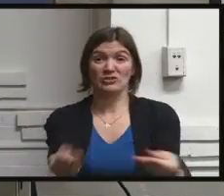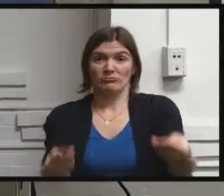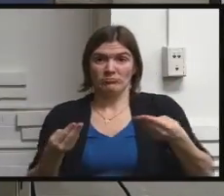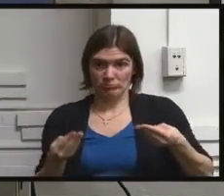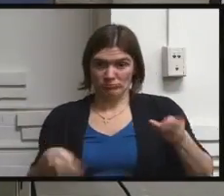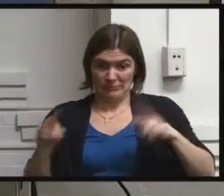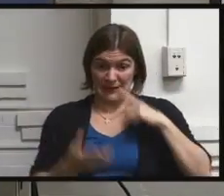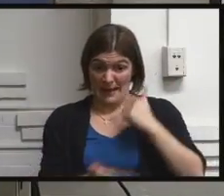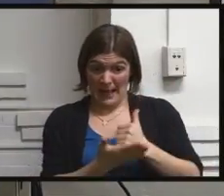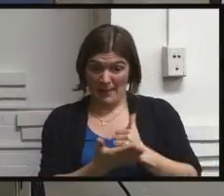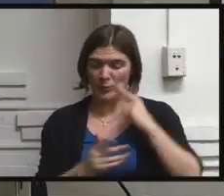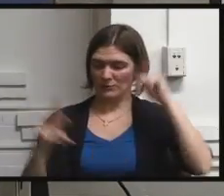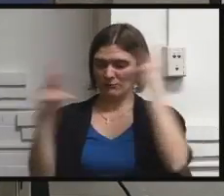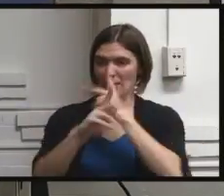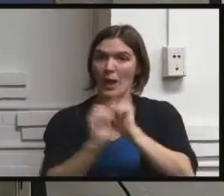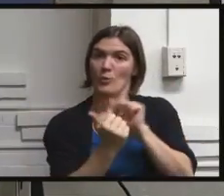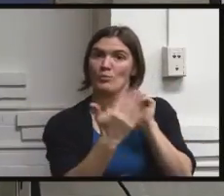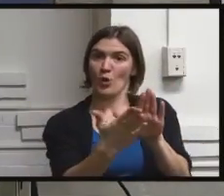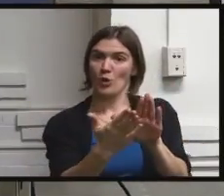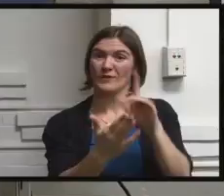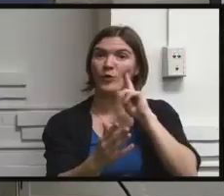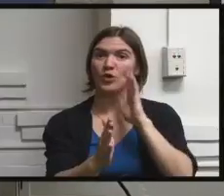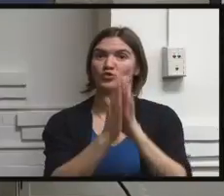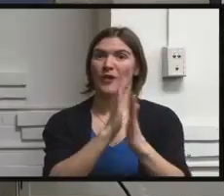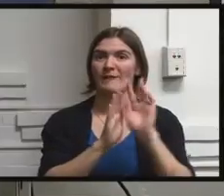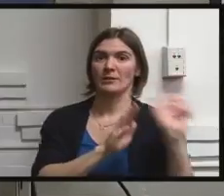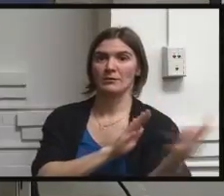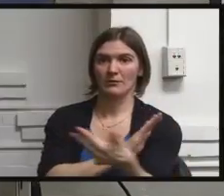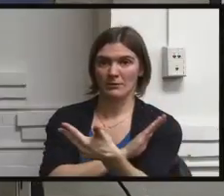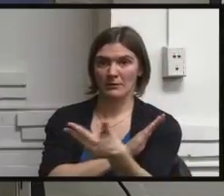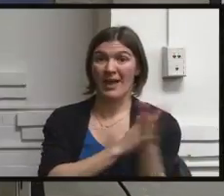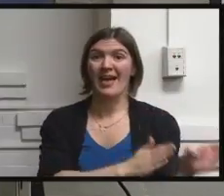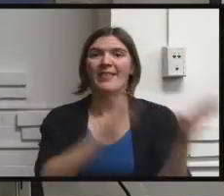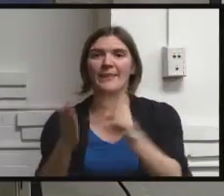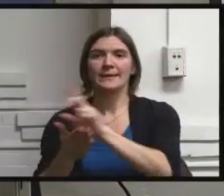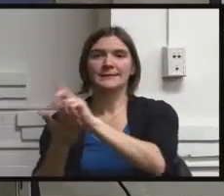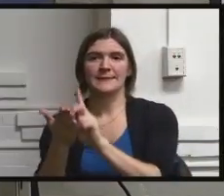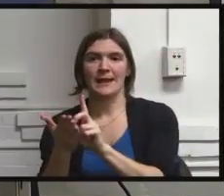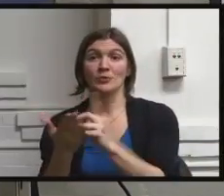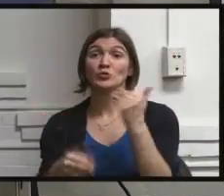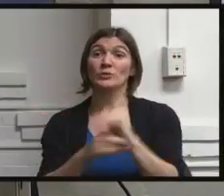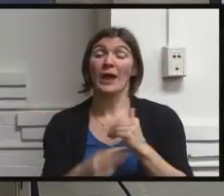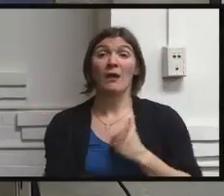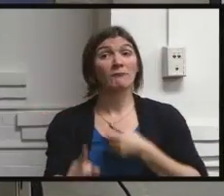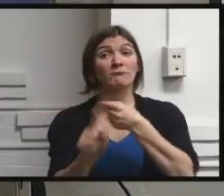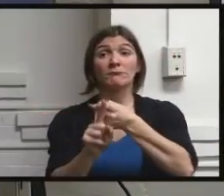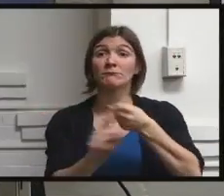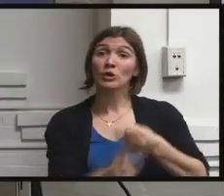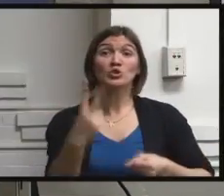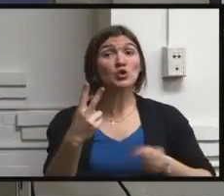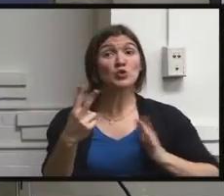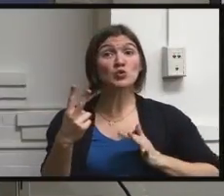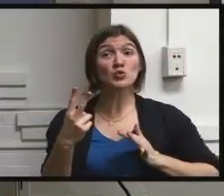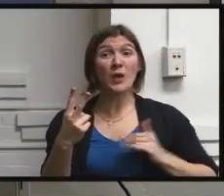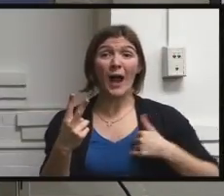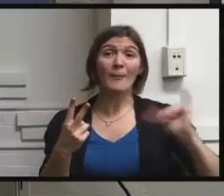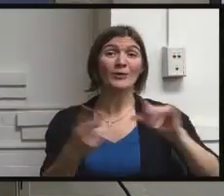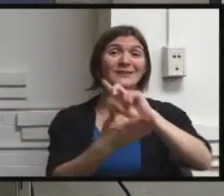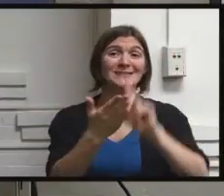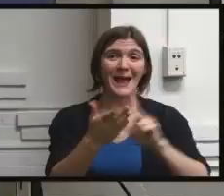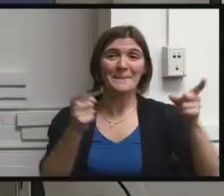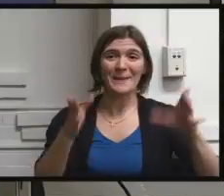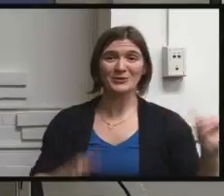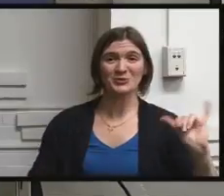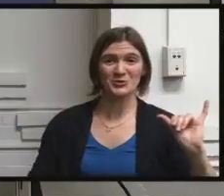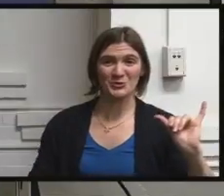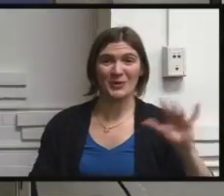we figure out what we're gonna do with them and how we're gonna manage traffic before it moves on to design. And tonight you get a 2-for-1 deal. I'm also gonna be your design project